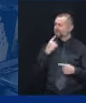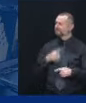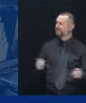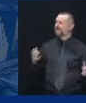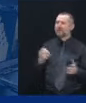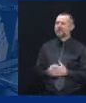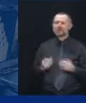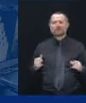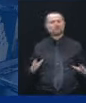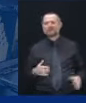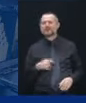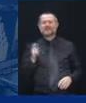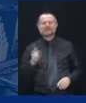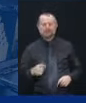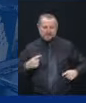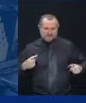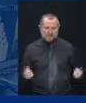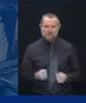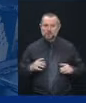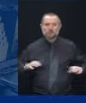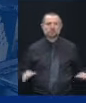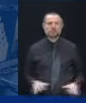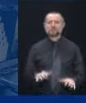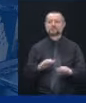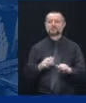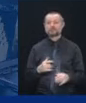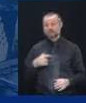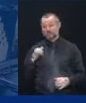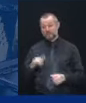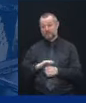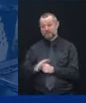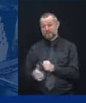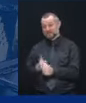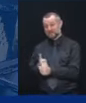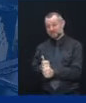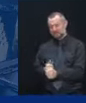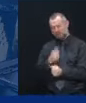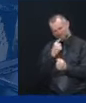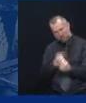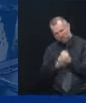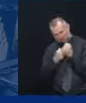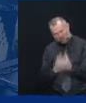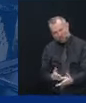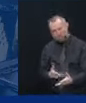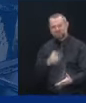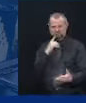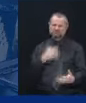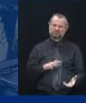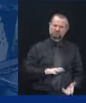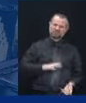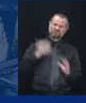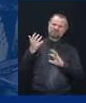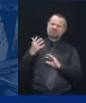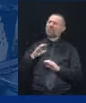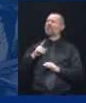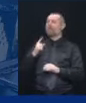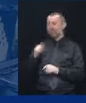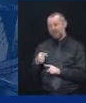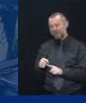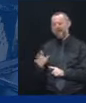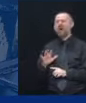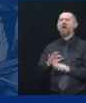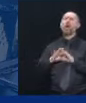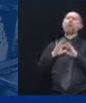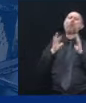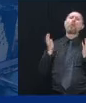we have an opportunity because COVID caused a global crisis. You have states all across this nation, you have cities